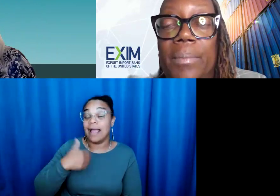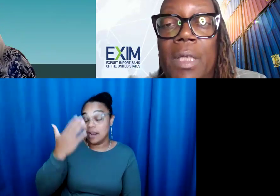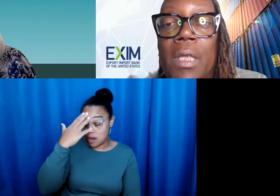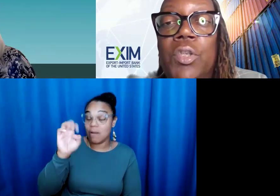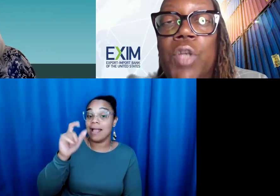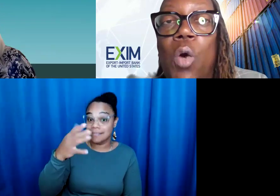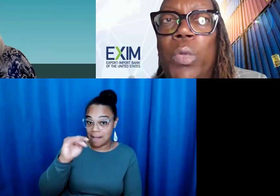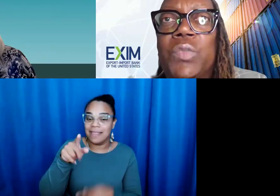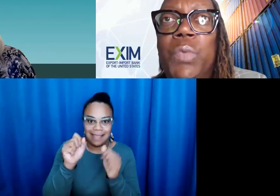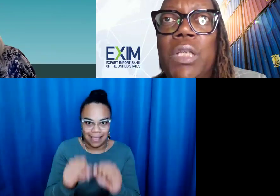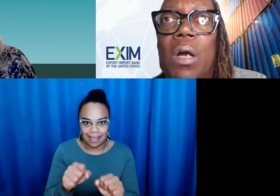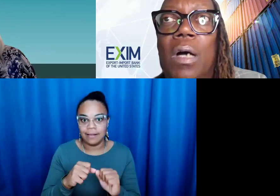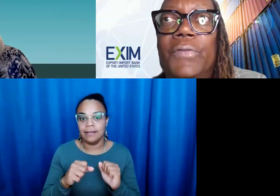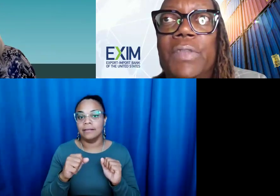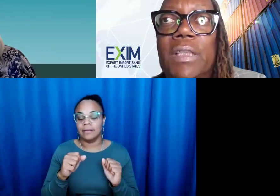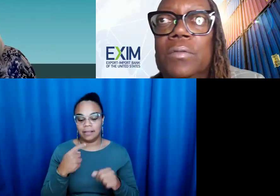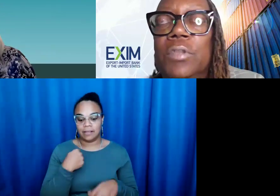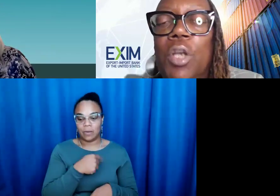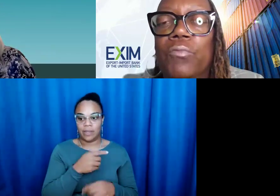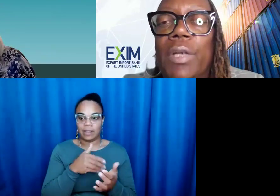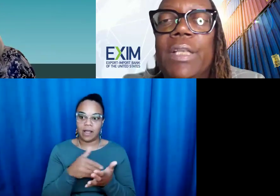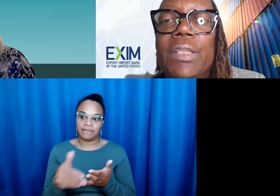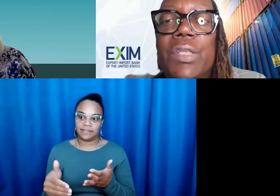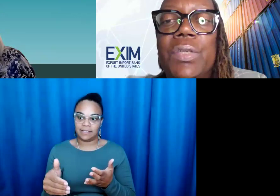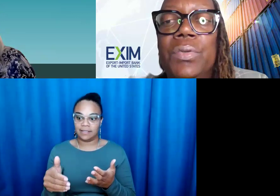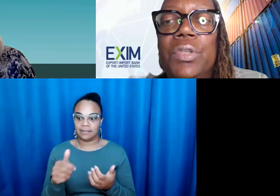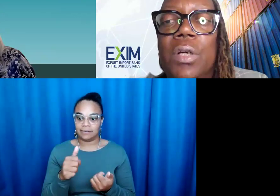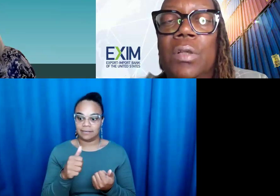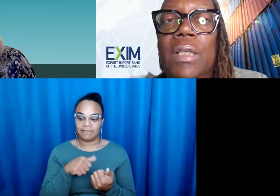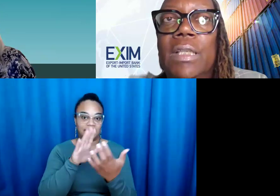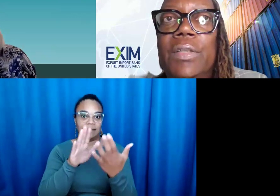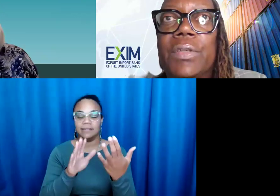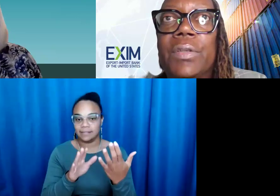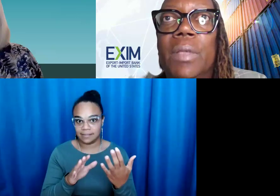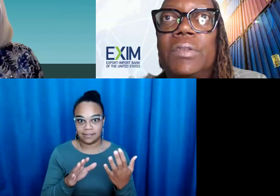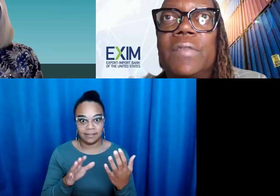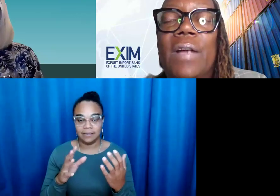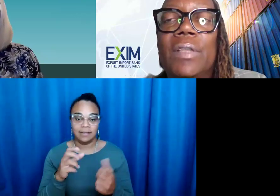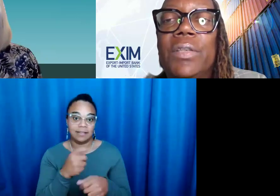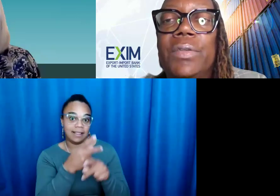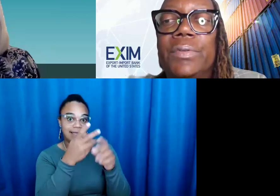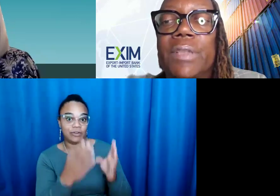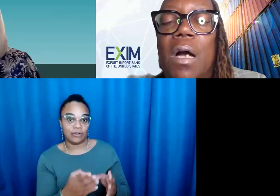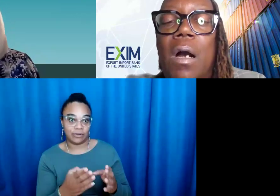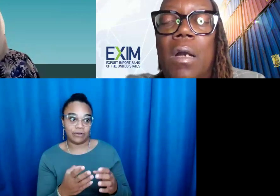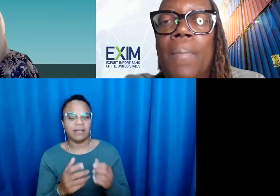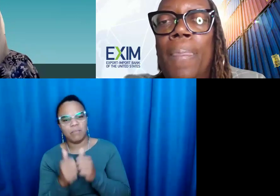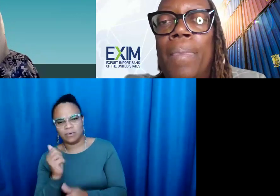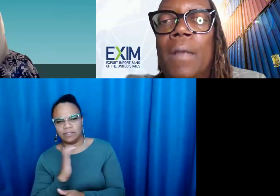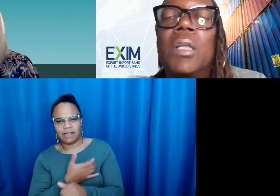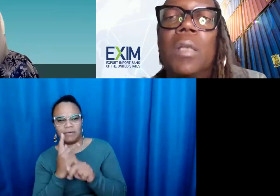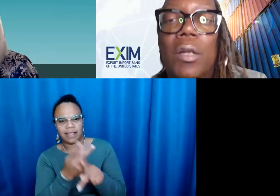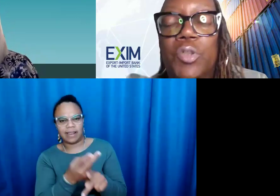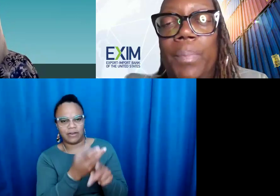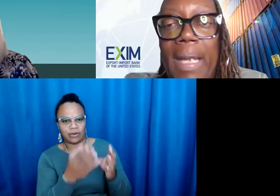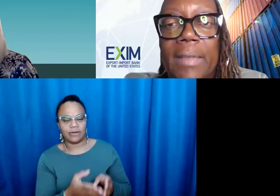EXIM, which we often, run into, a lender. Most of our lenders are